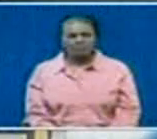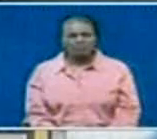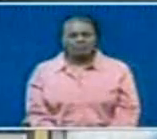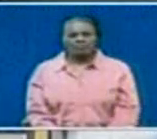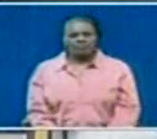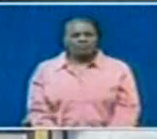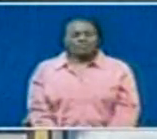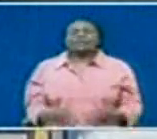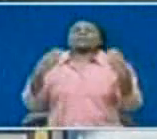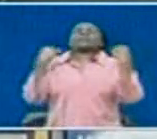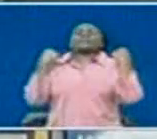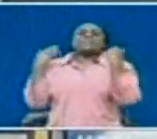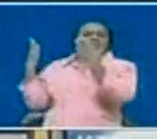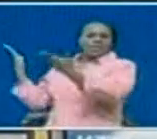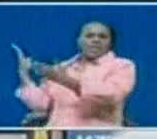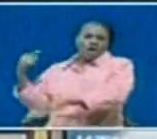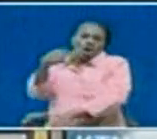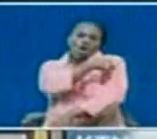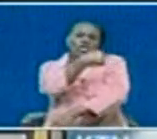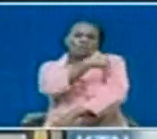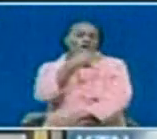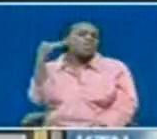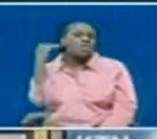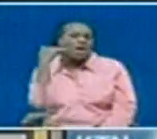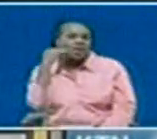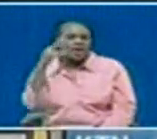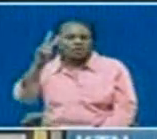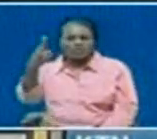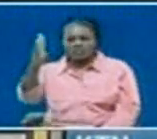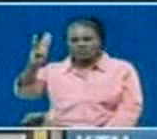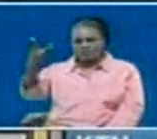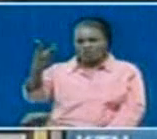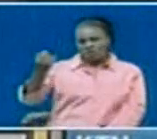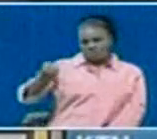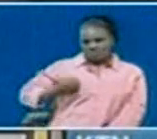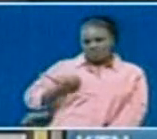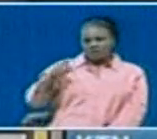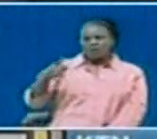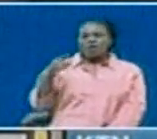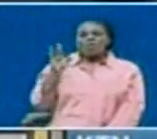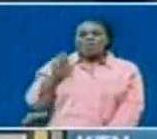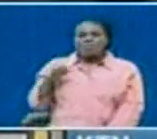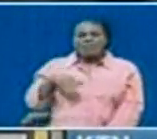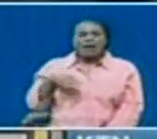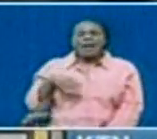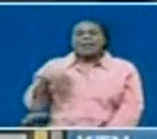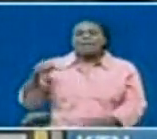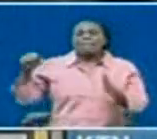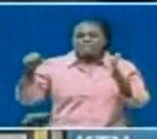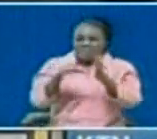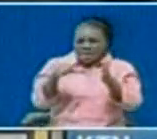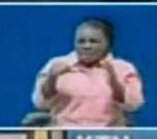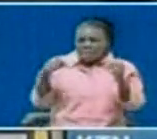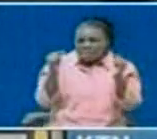Lying in the maternity ward at Yala Sub-District Hospital, 24-year-old Jacqueline Awino is a woman in pain. She suffers from